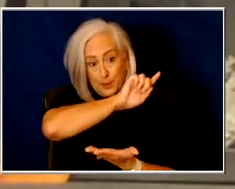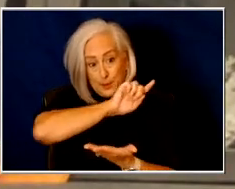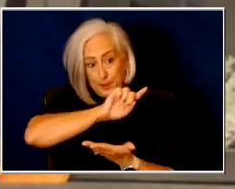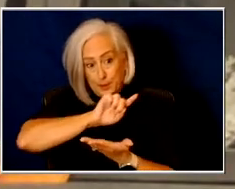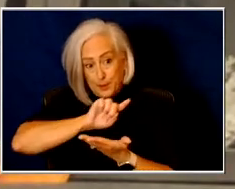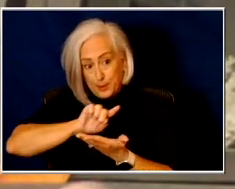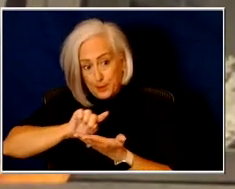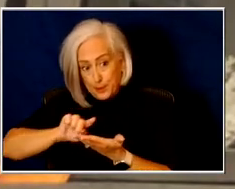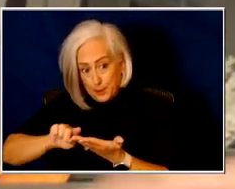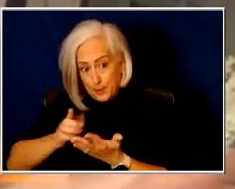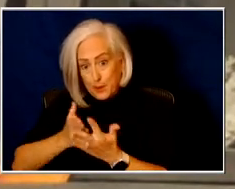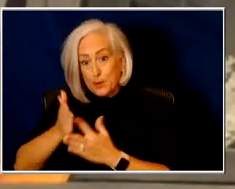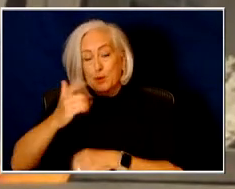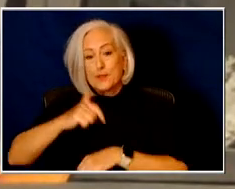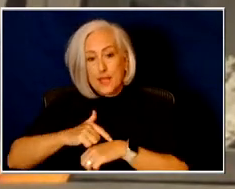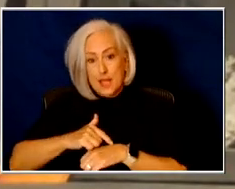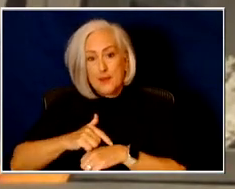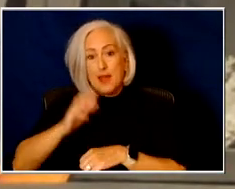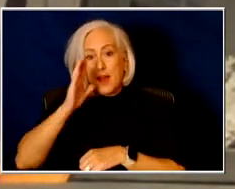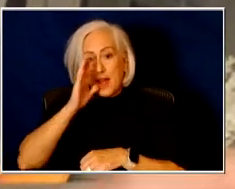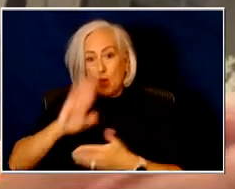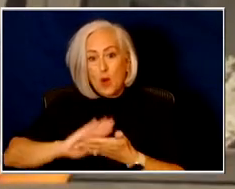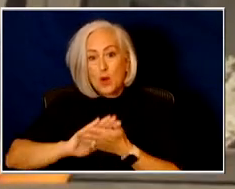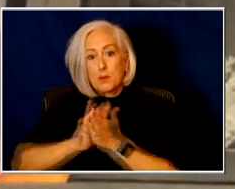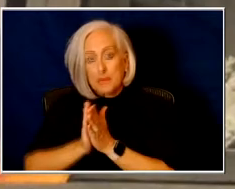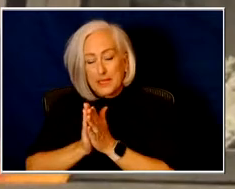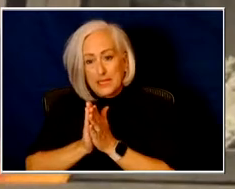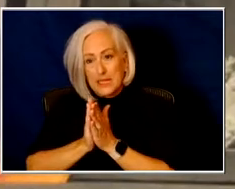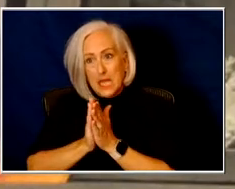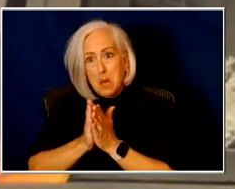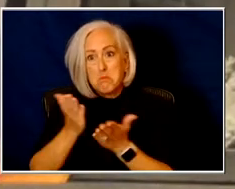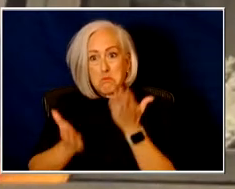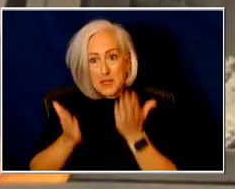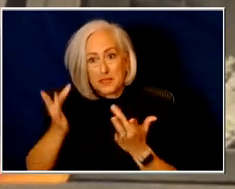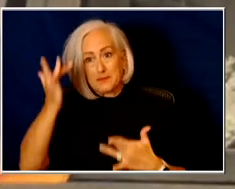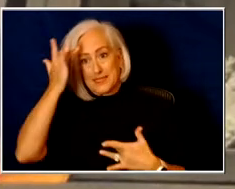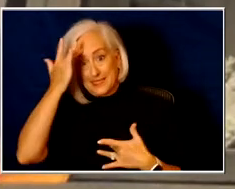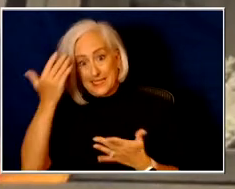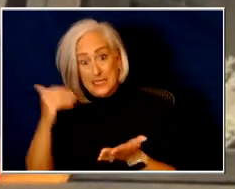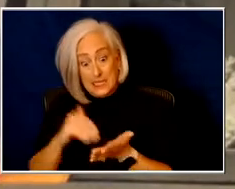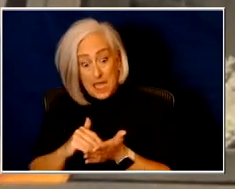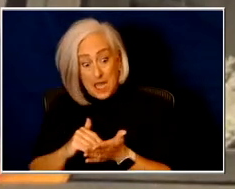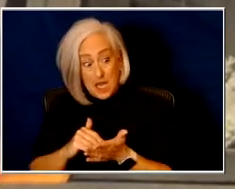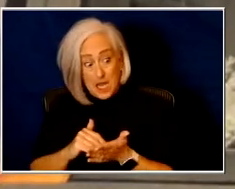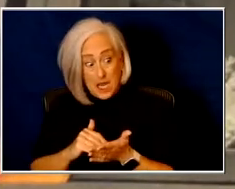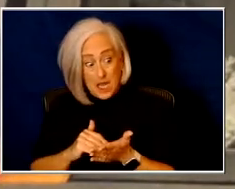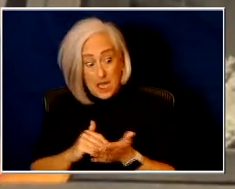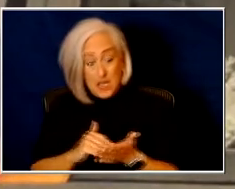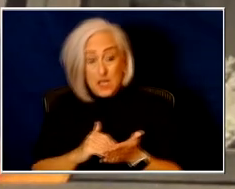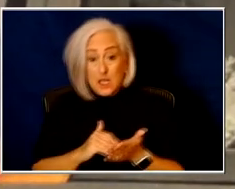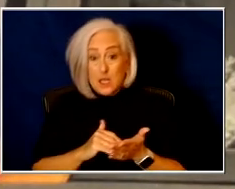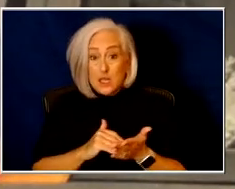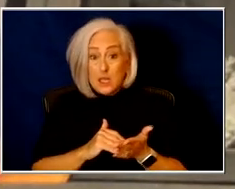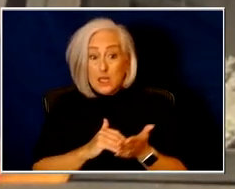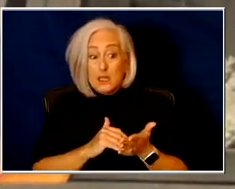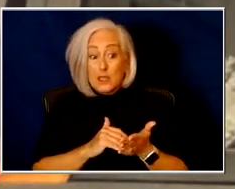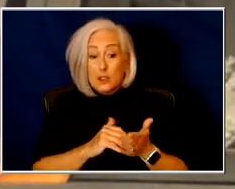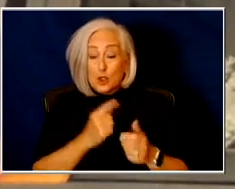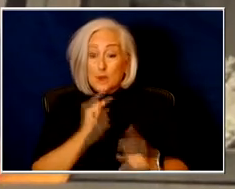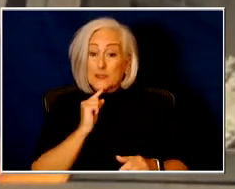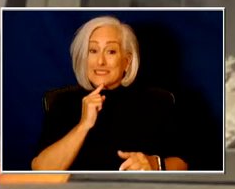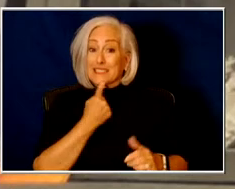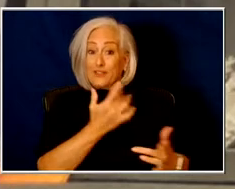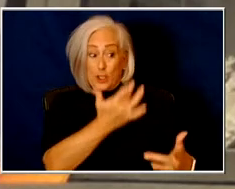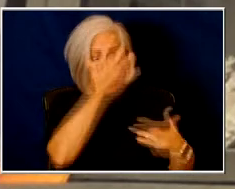susceptible again not to death not to severe disease that protection remains and this touches